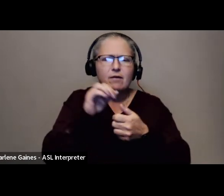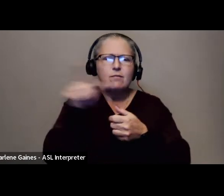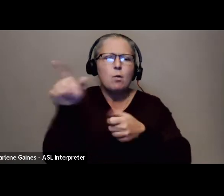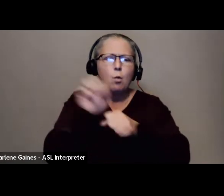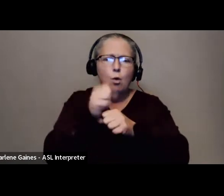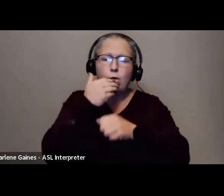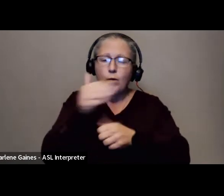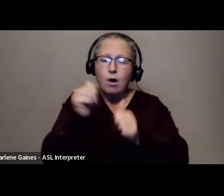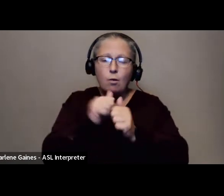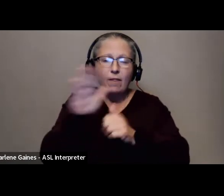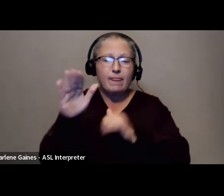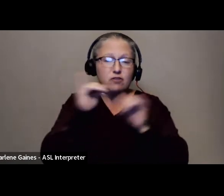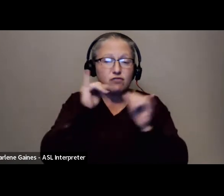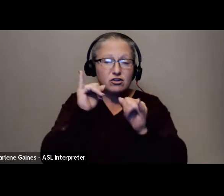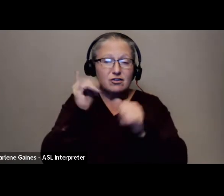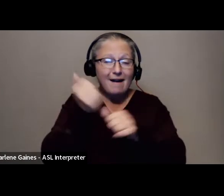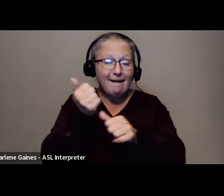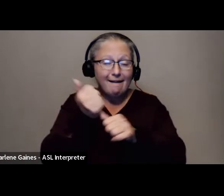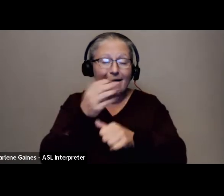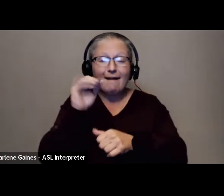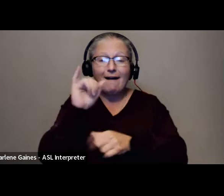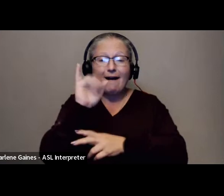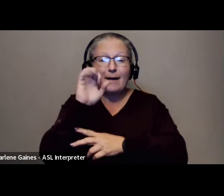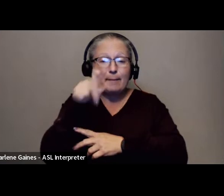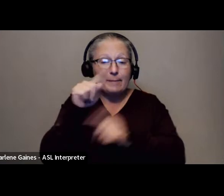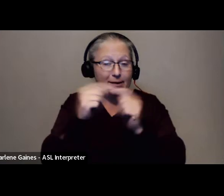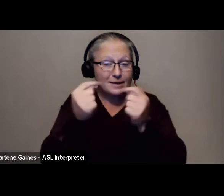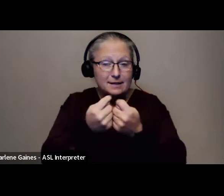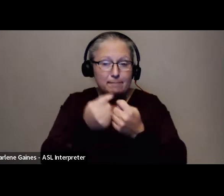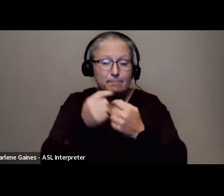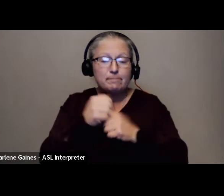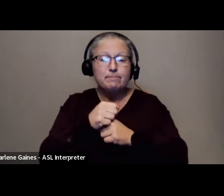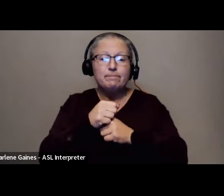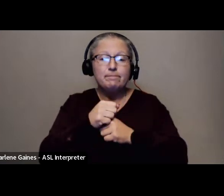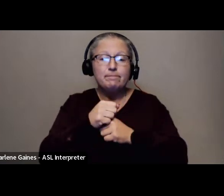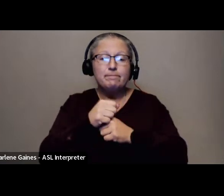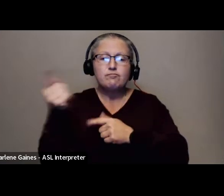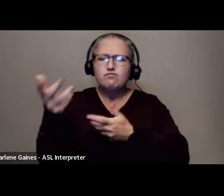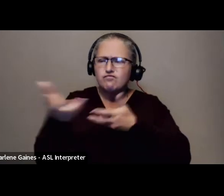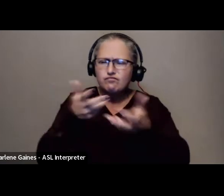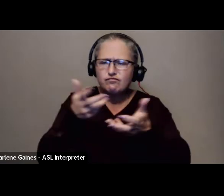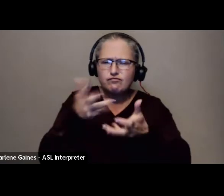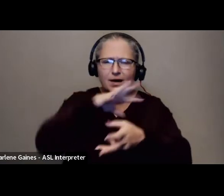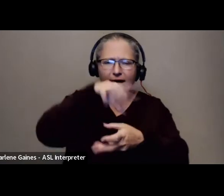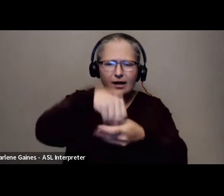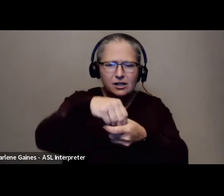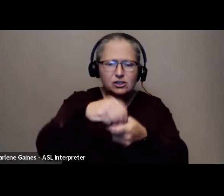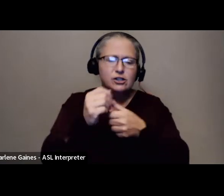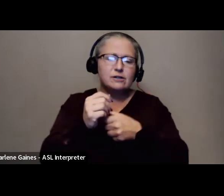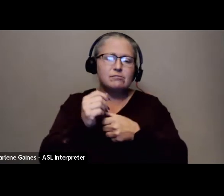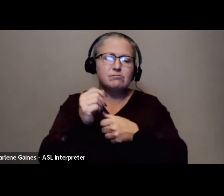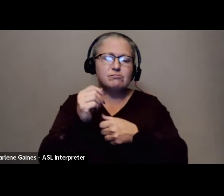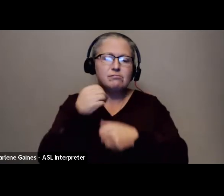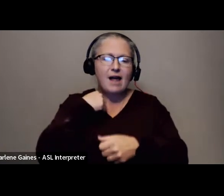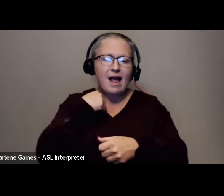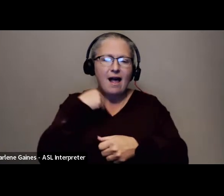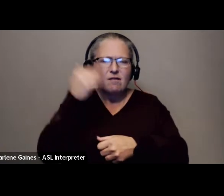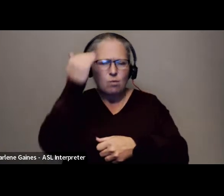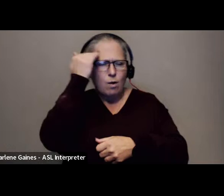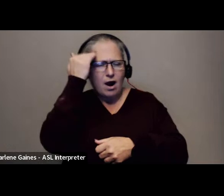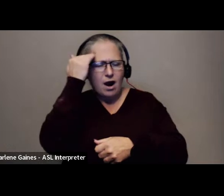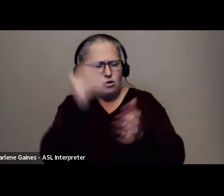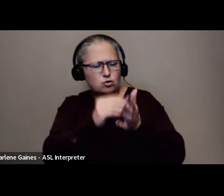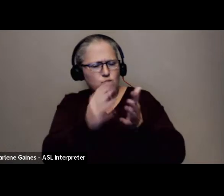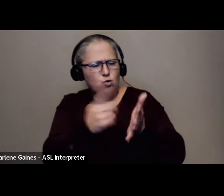work well with their instructional aides and their IEP teams, they're interactive and engaging, they have a keen awareness of